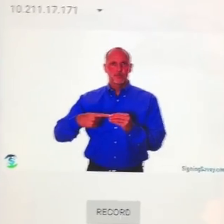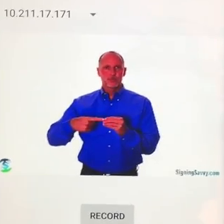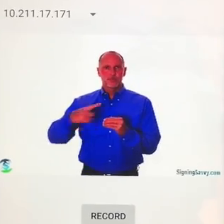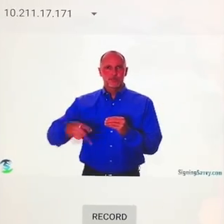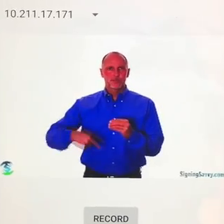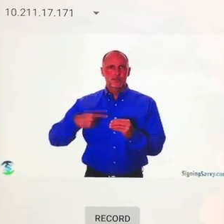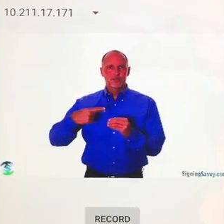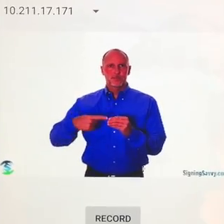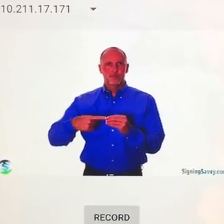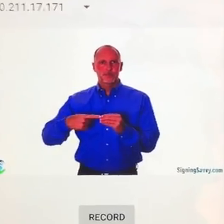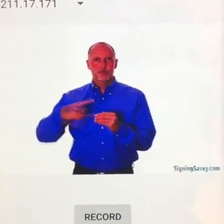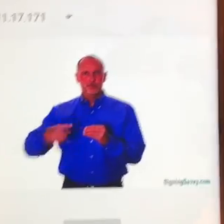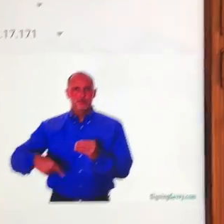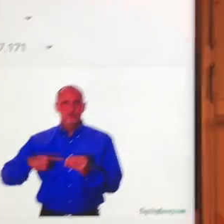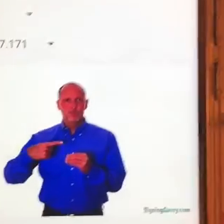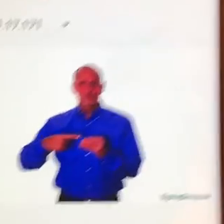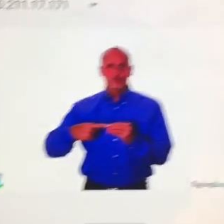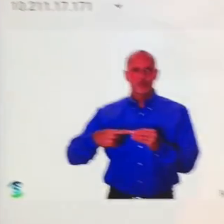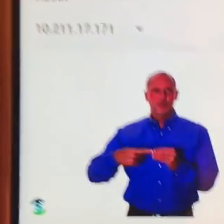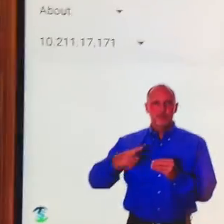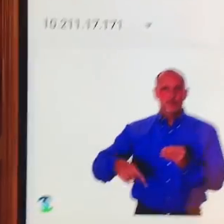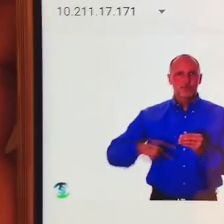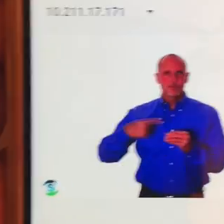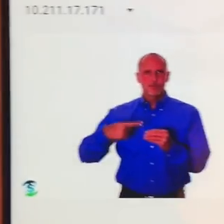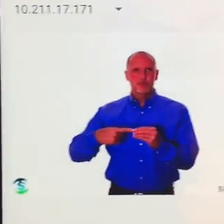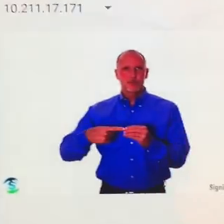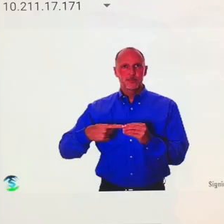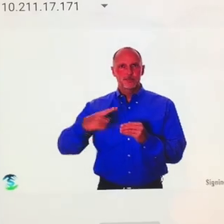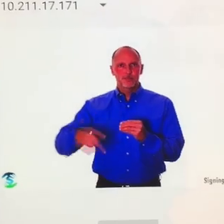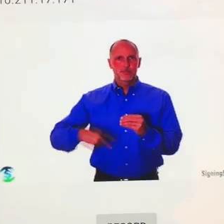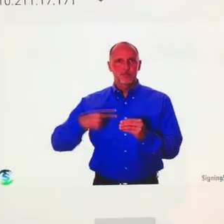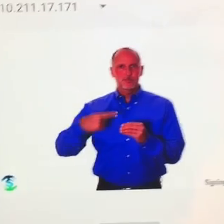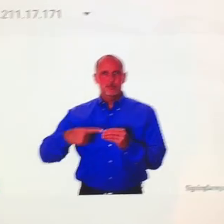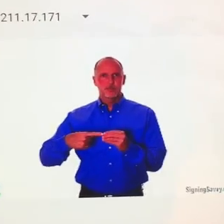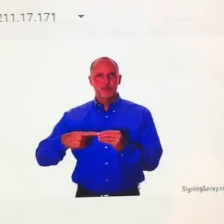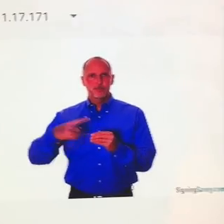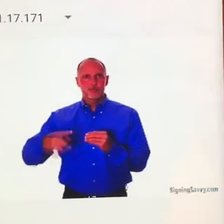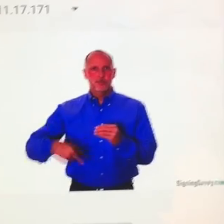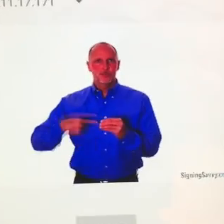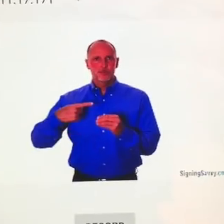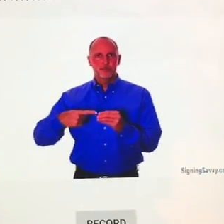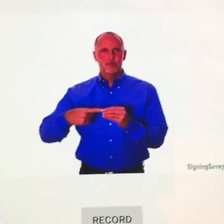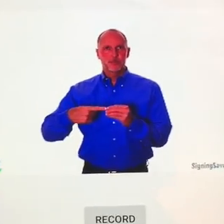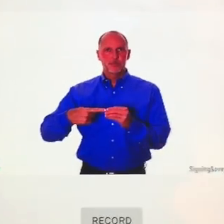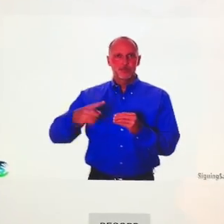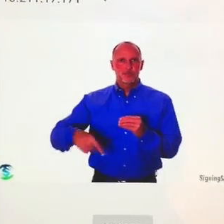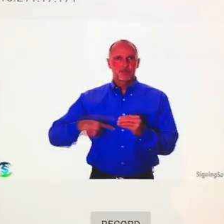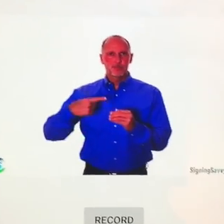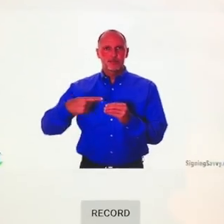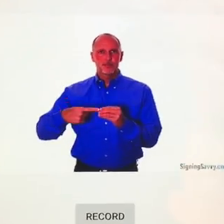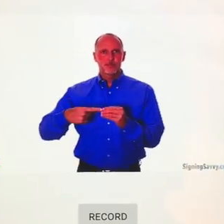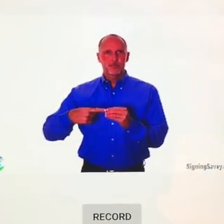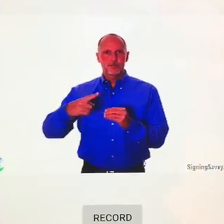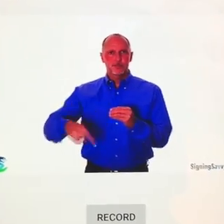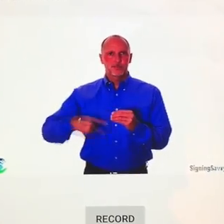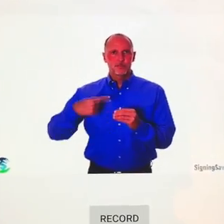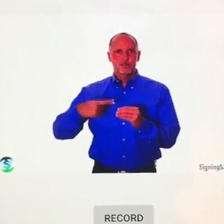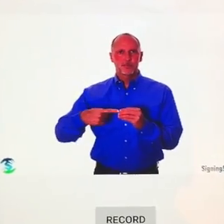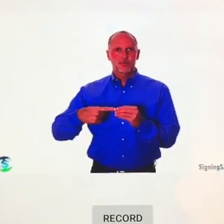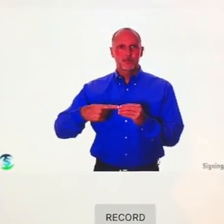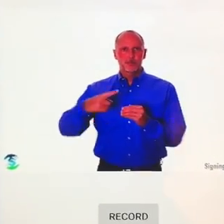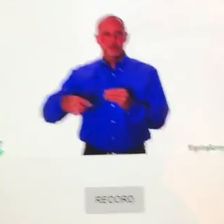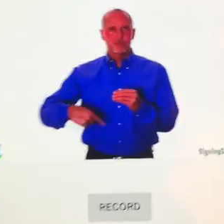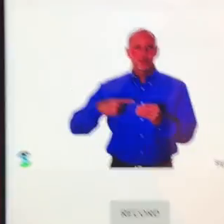Hello, this is a demonstration video for our assignment 2 for group 16, and here we